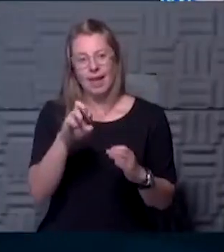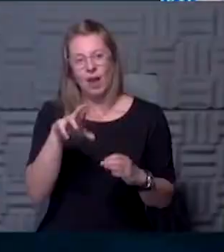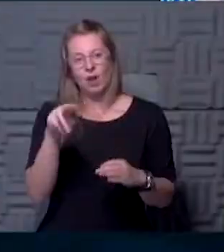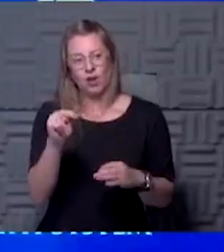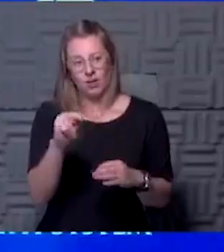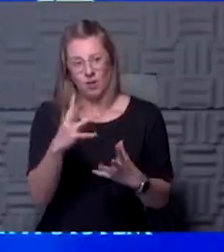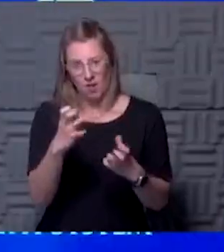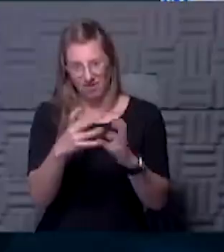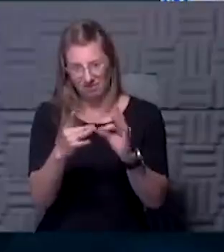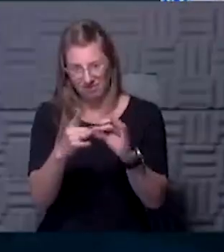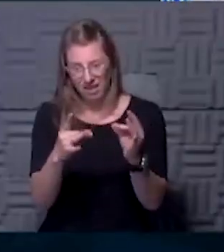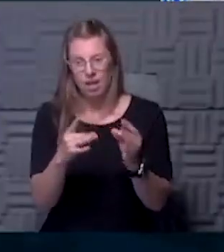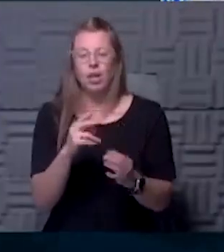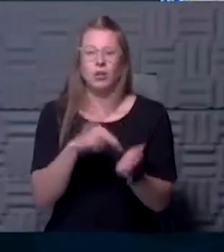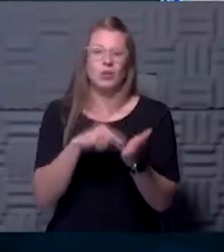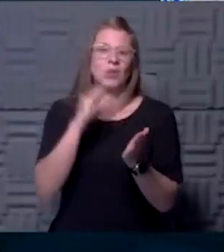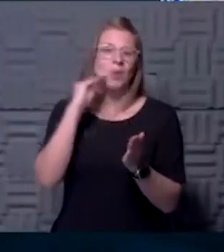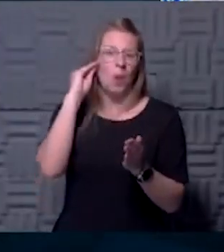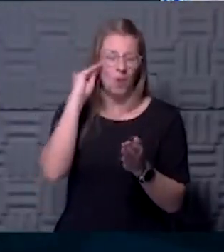home?